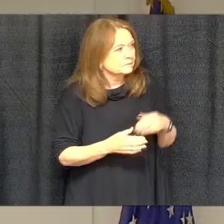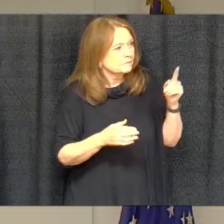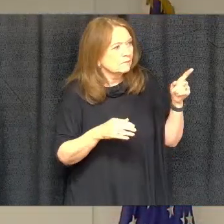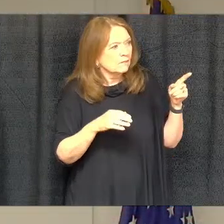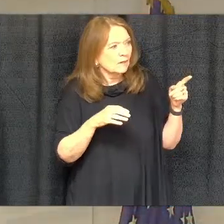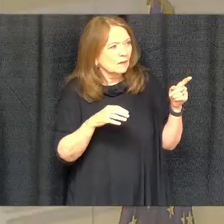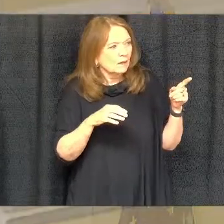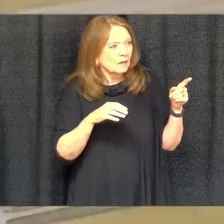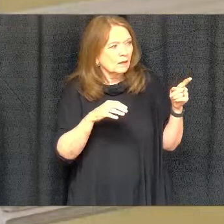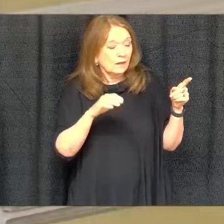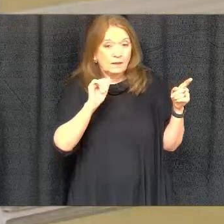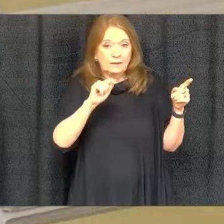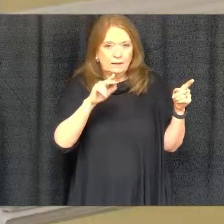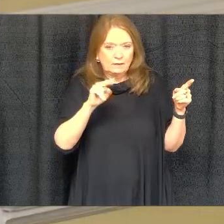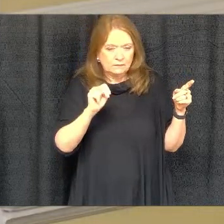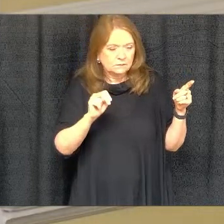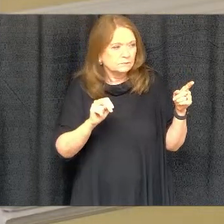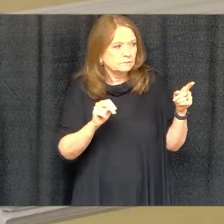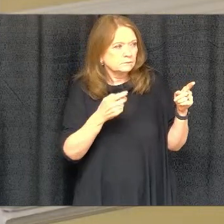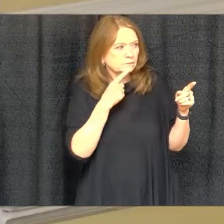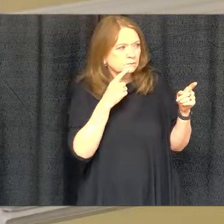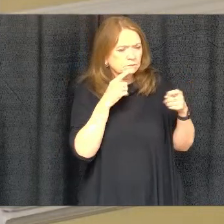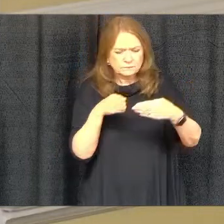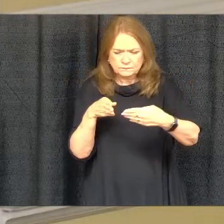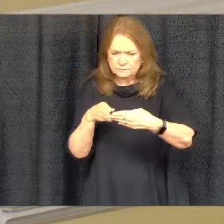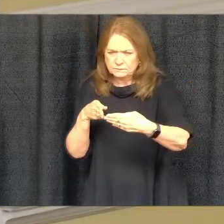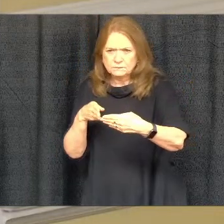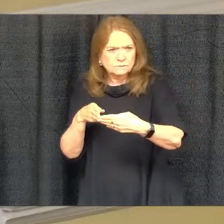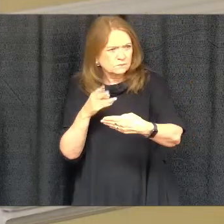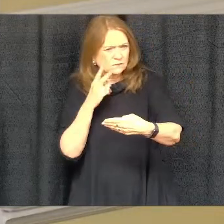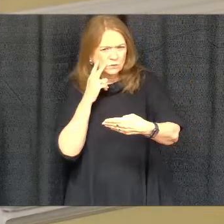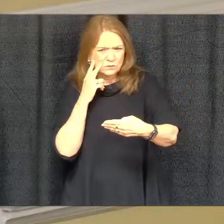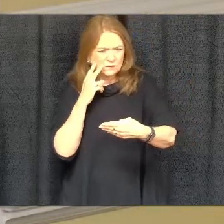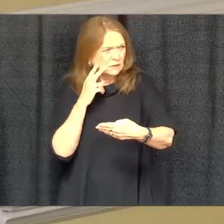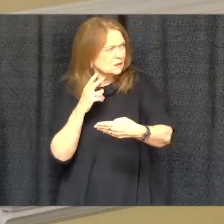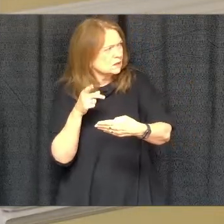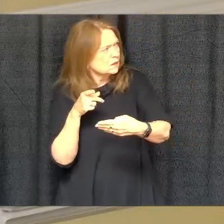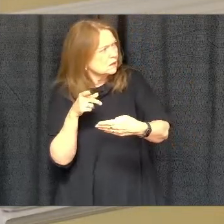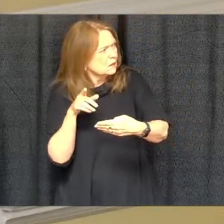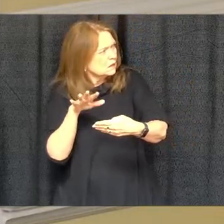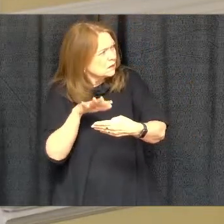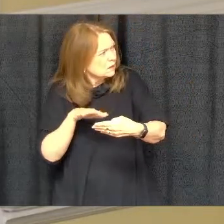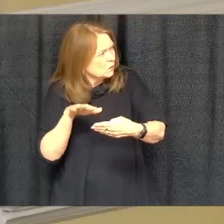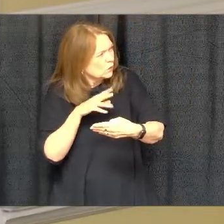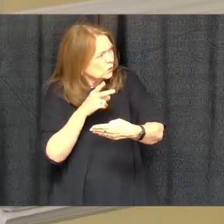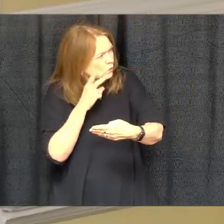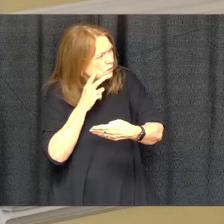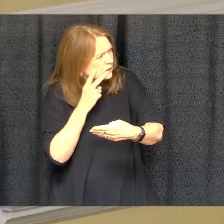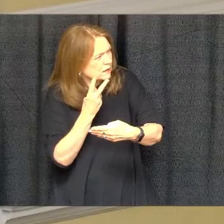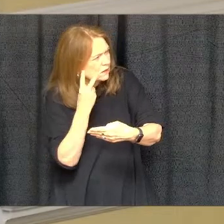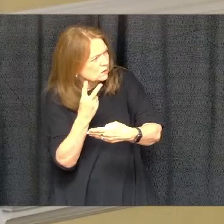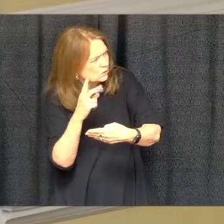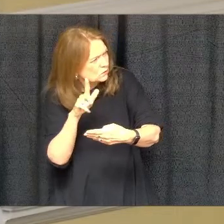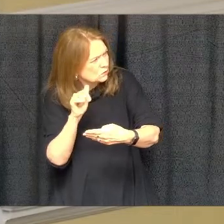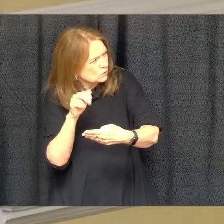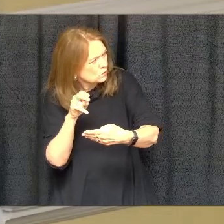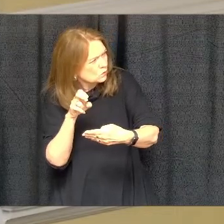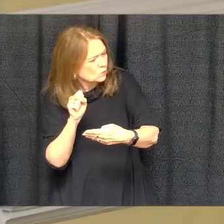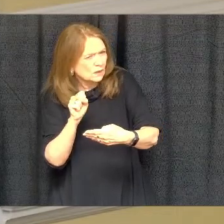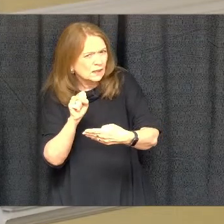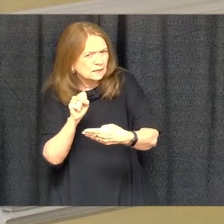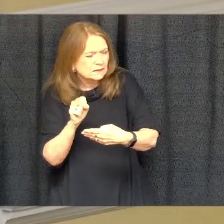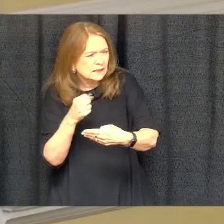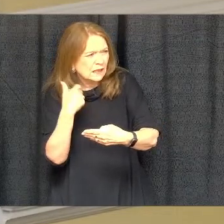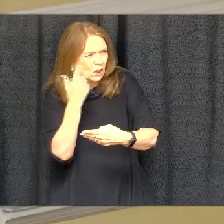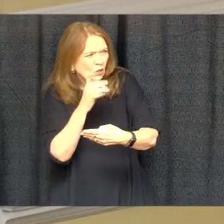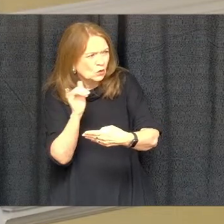in the corner, right there, there's like a little piece that's being rezoned, like right there where you see the 2 lines. On here, it looks